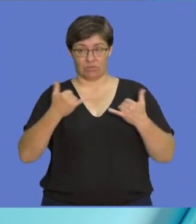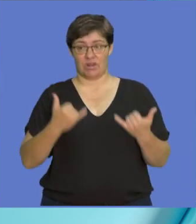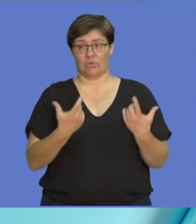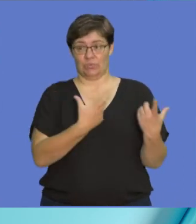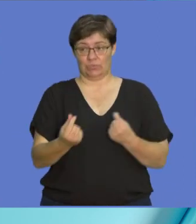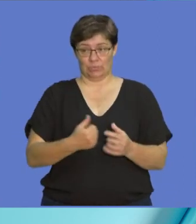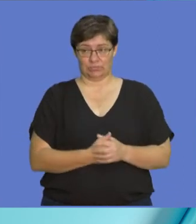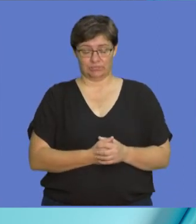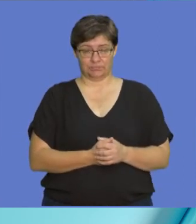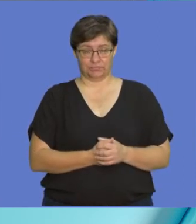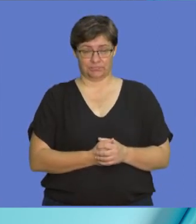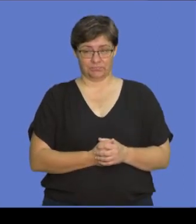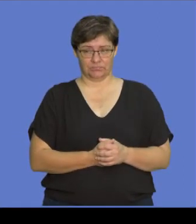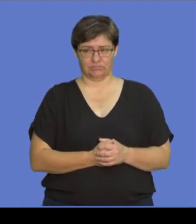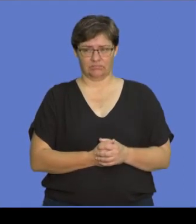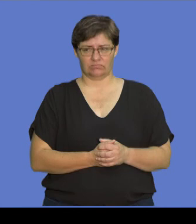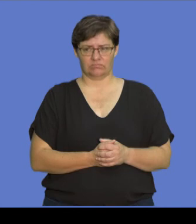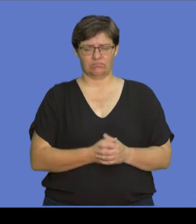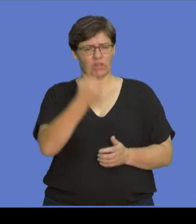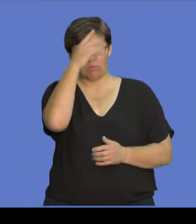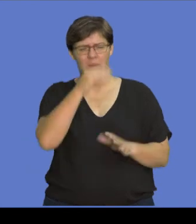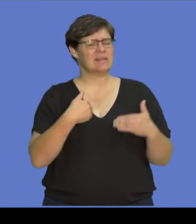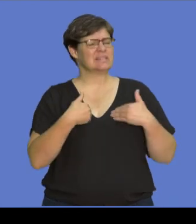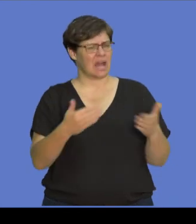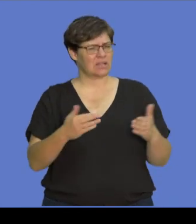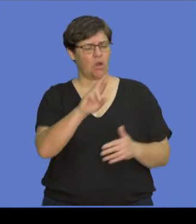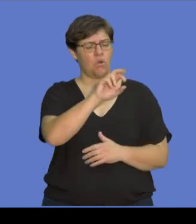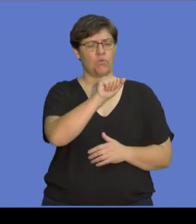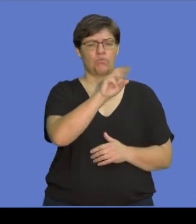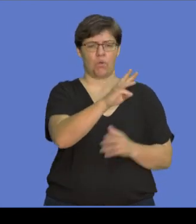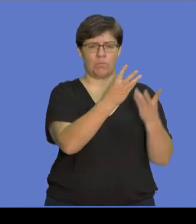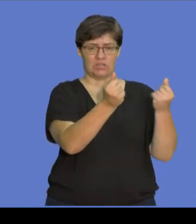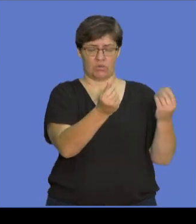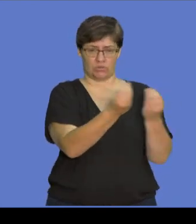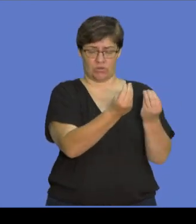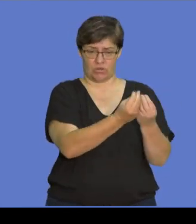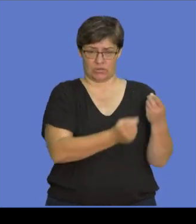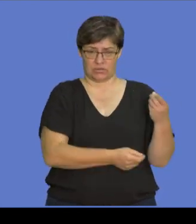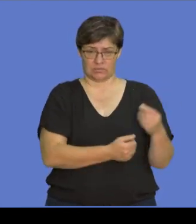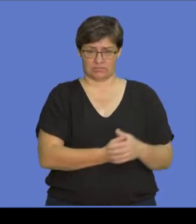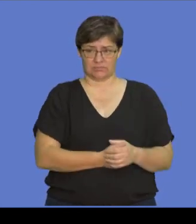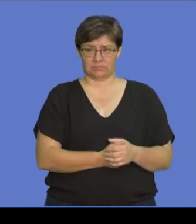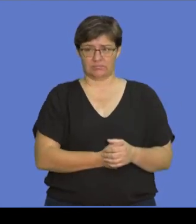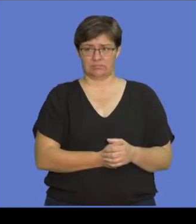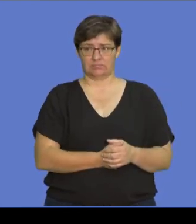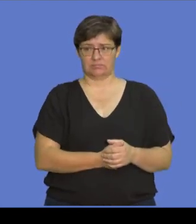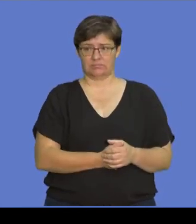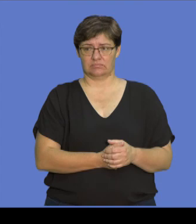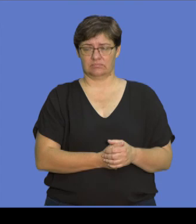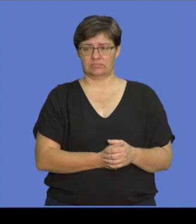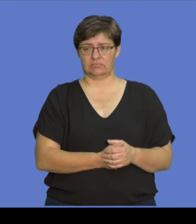now. Right, so here goes. Remember we said it's the raw material stock.